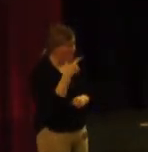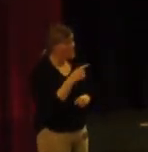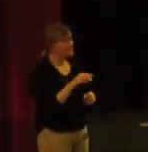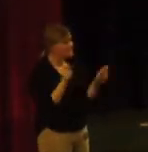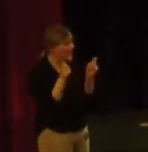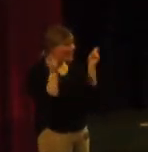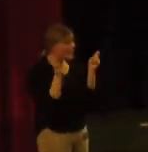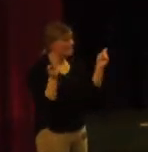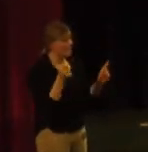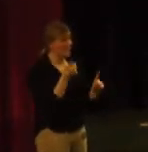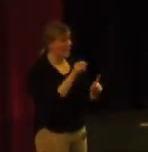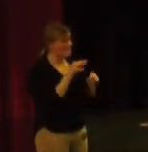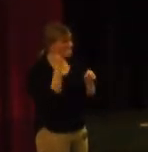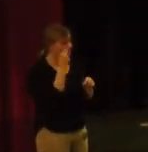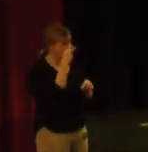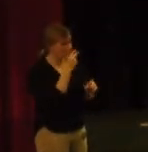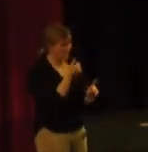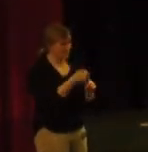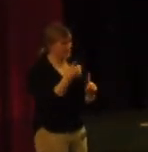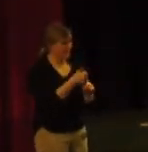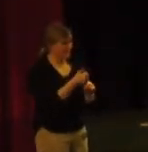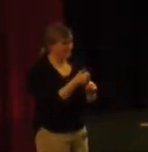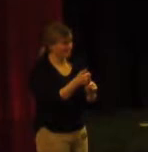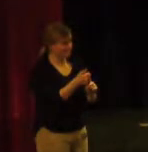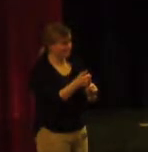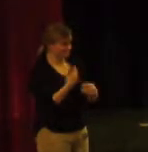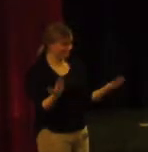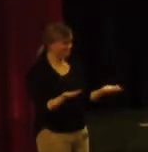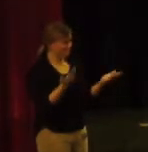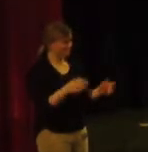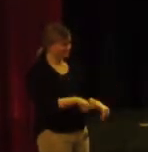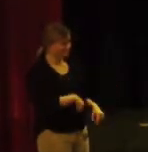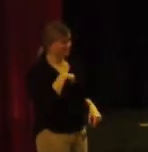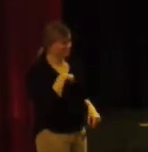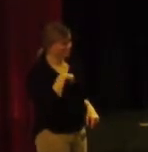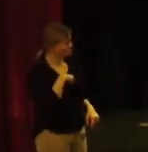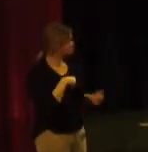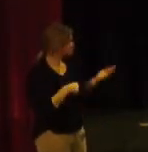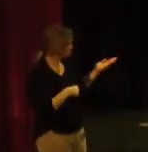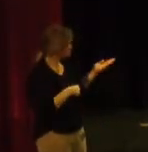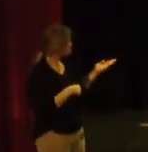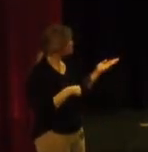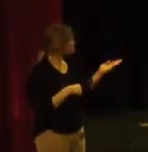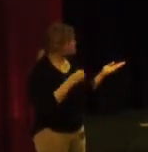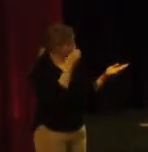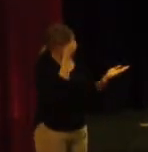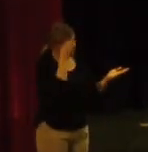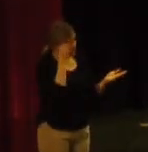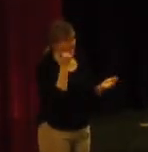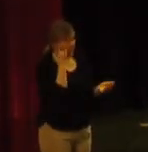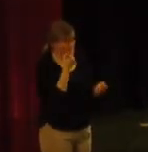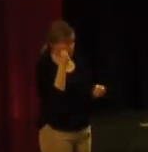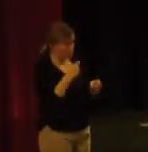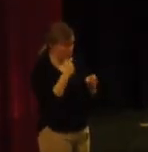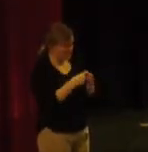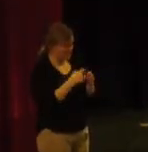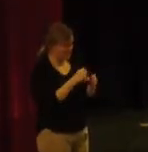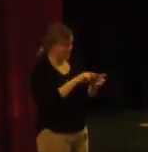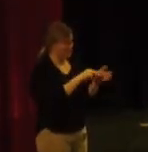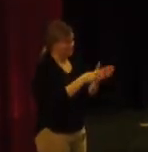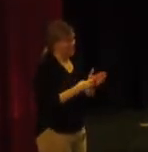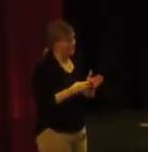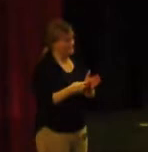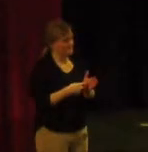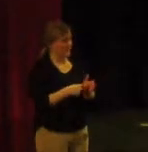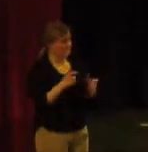Mexico is. It's sort of say, hey, here's Mexico over here, guys. It's called La Bandera Monumental, which, if you know Spanish, means the big flag. But